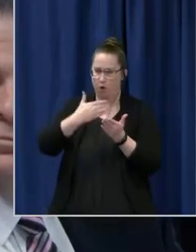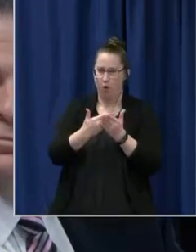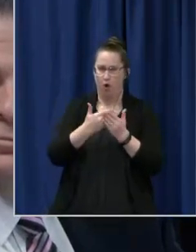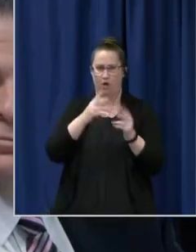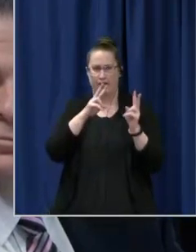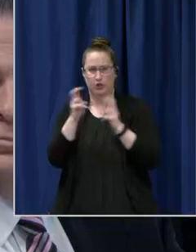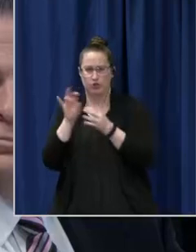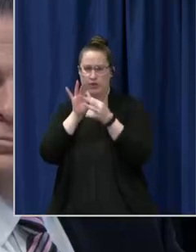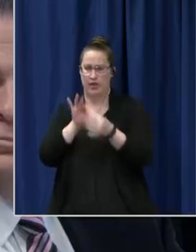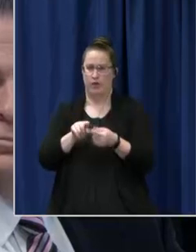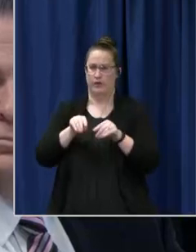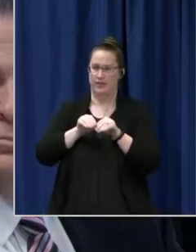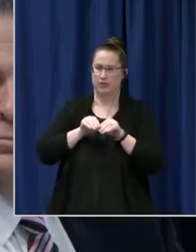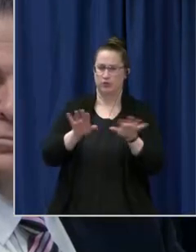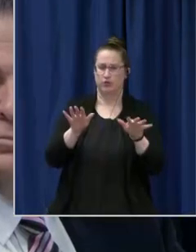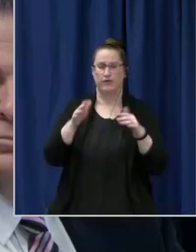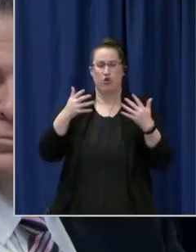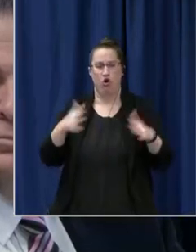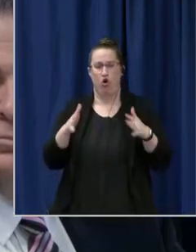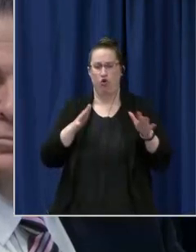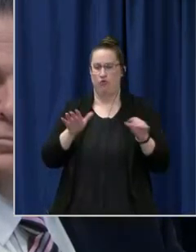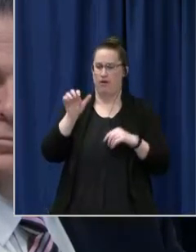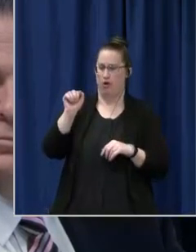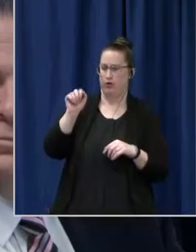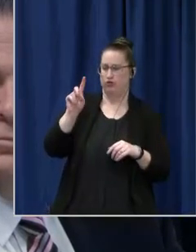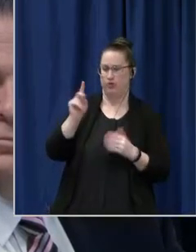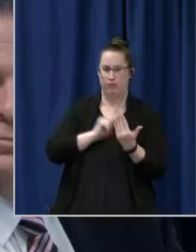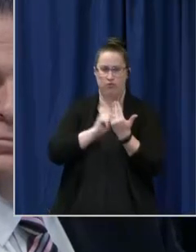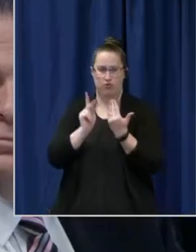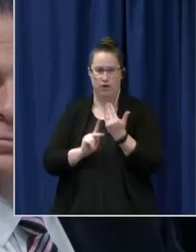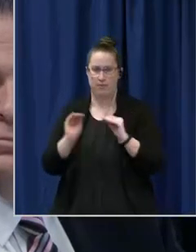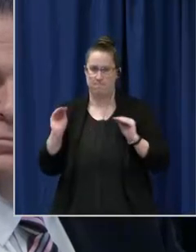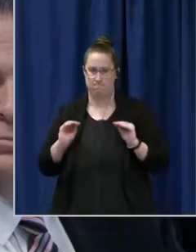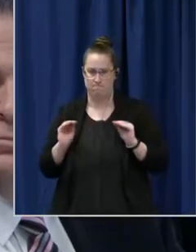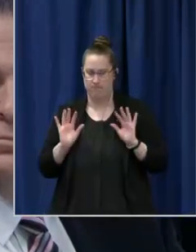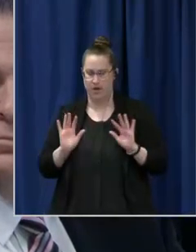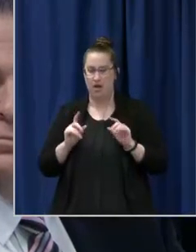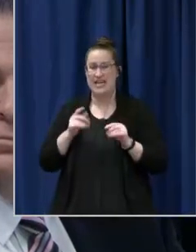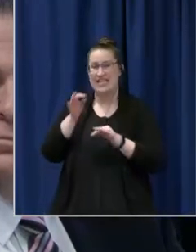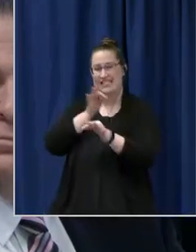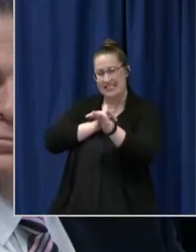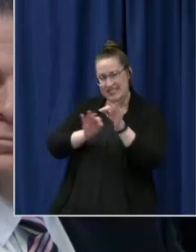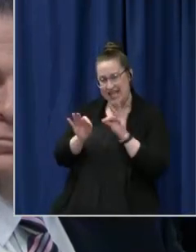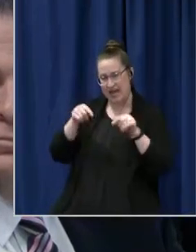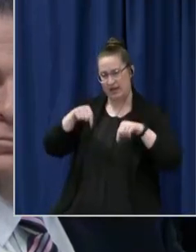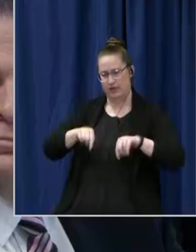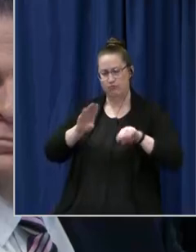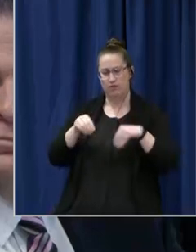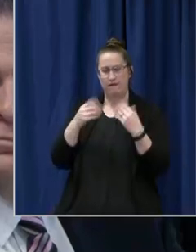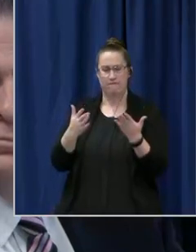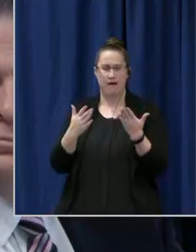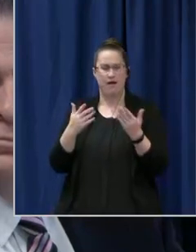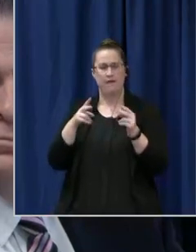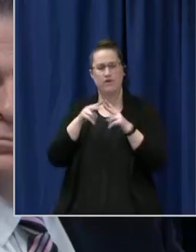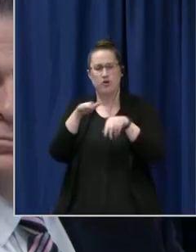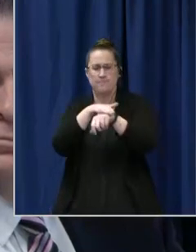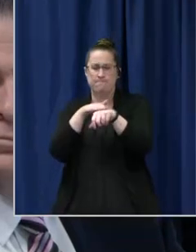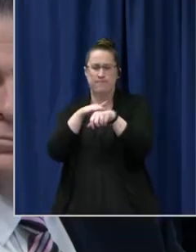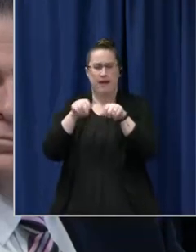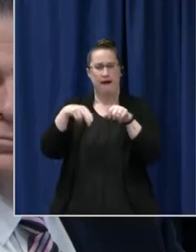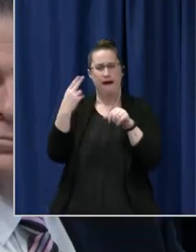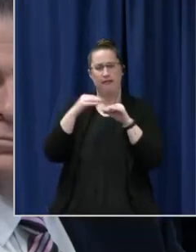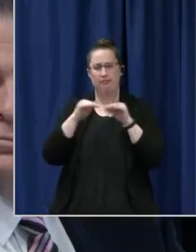to the distribution of already described programming, but instead provides a high-level overview of the